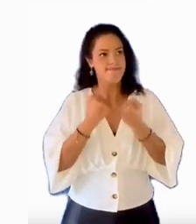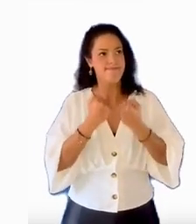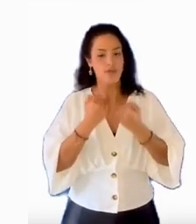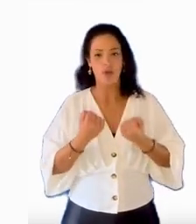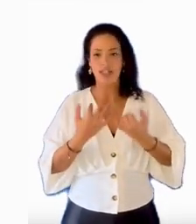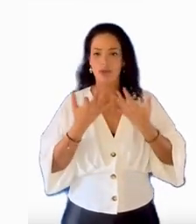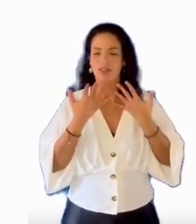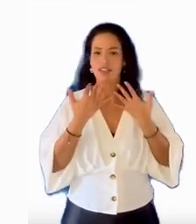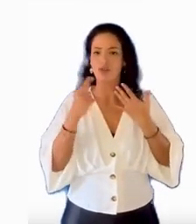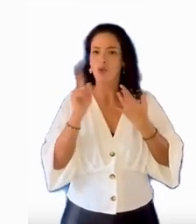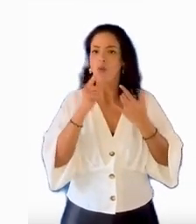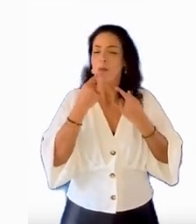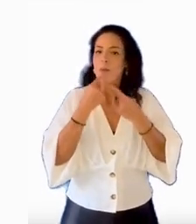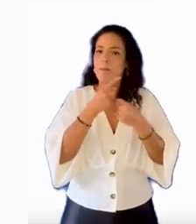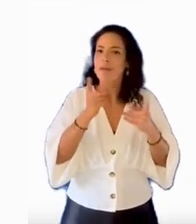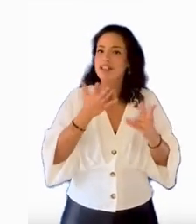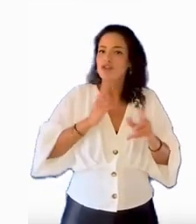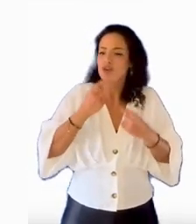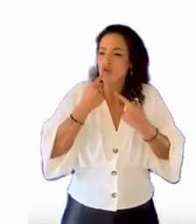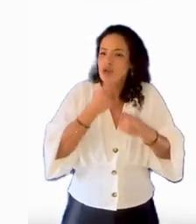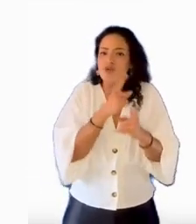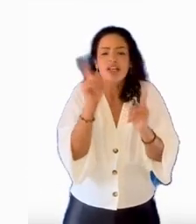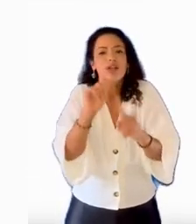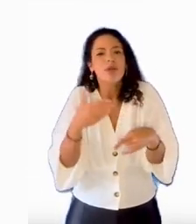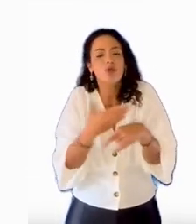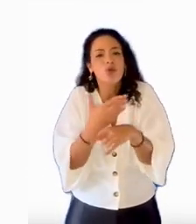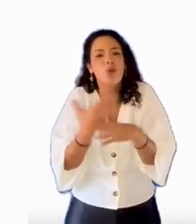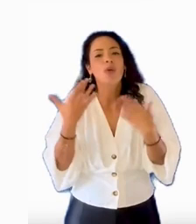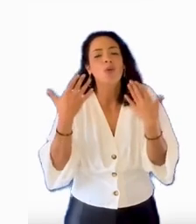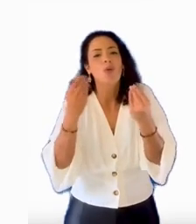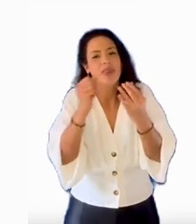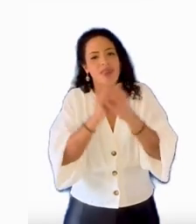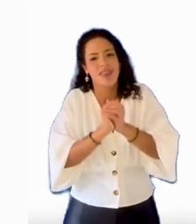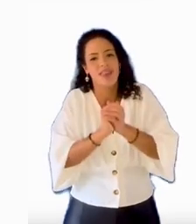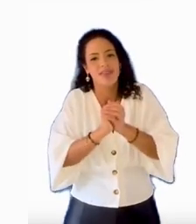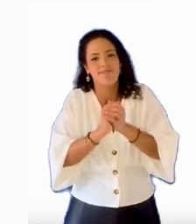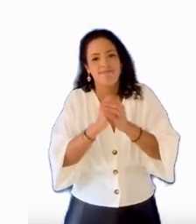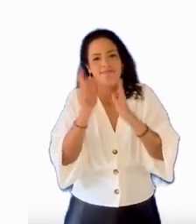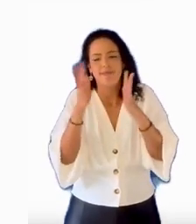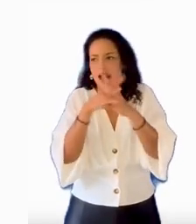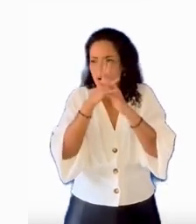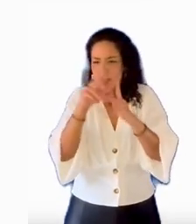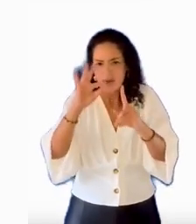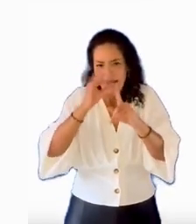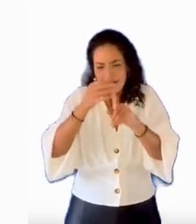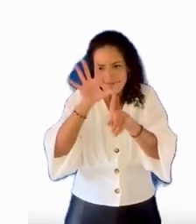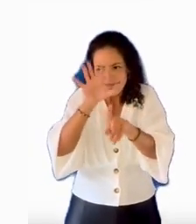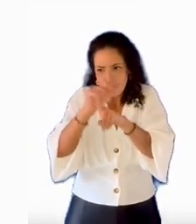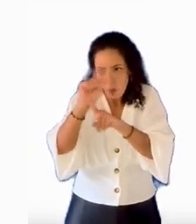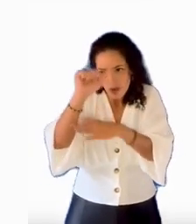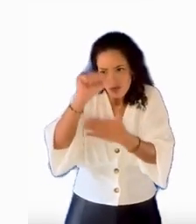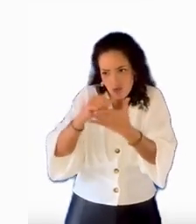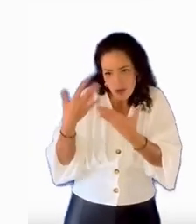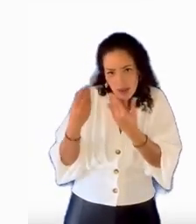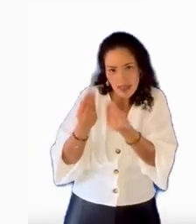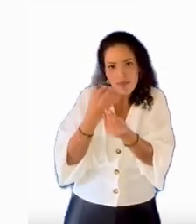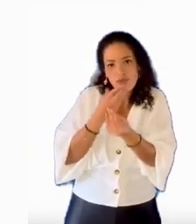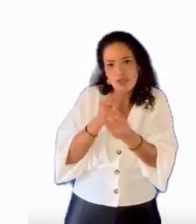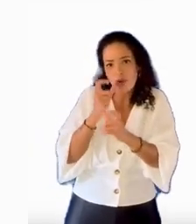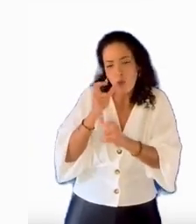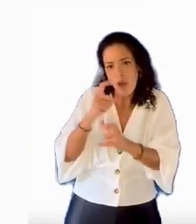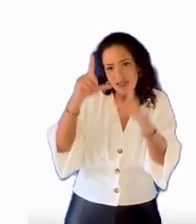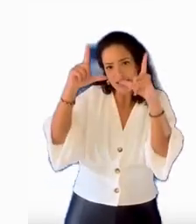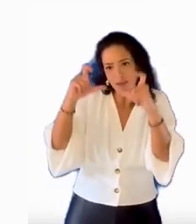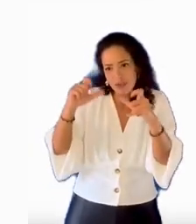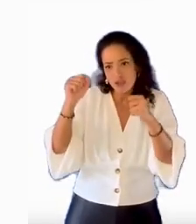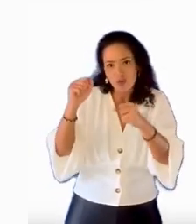what enduring message do you wish to convey to those that you work with? How can you accurately capture what's right with them, using words and images to bring this